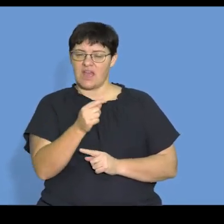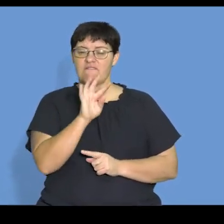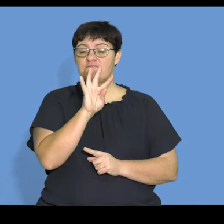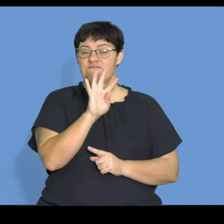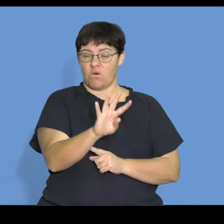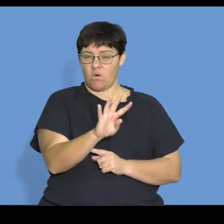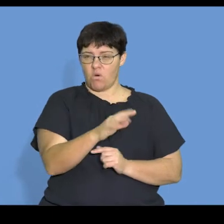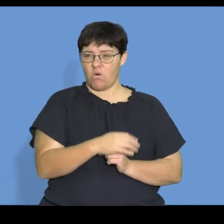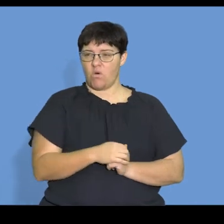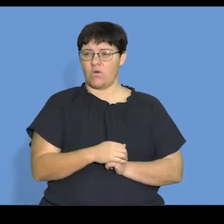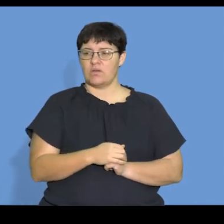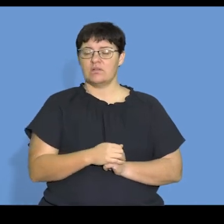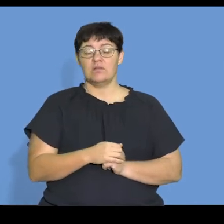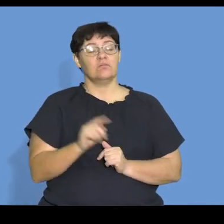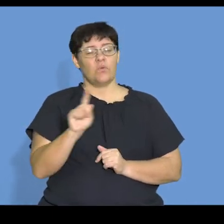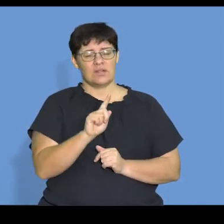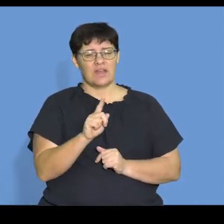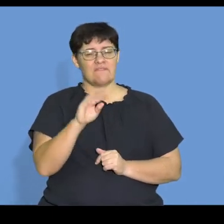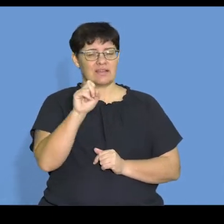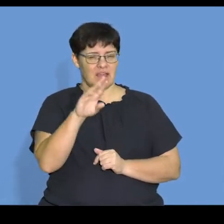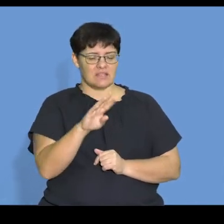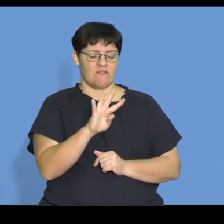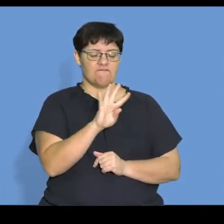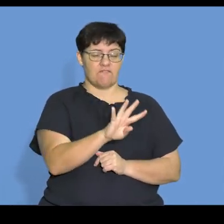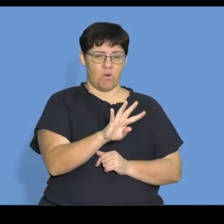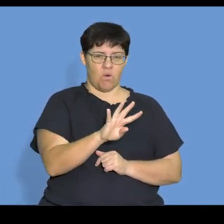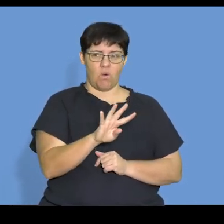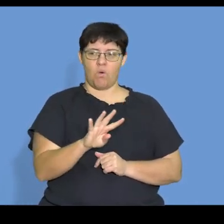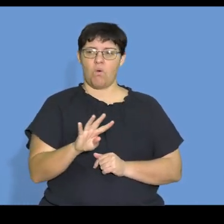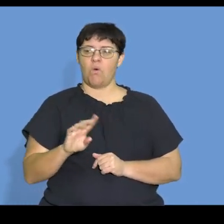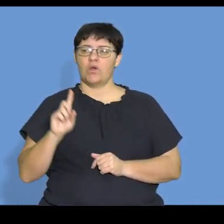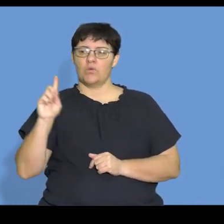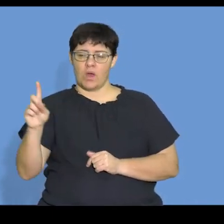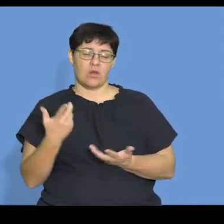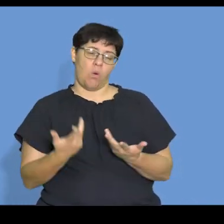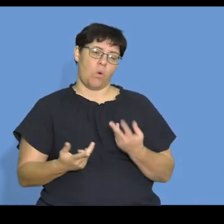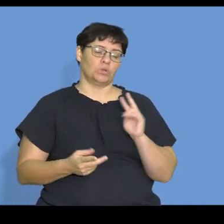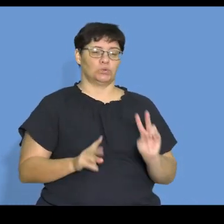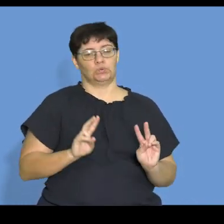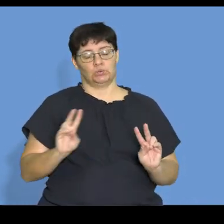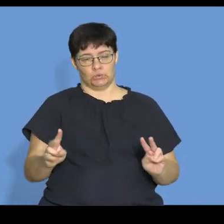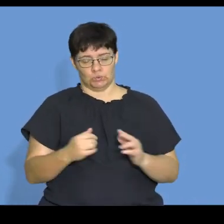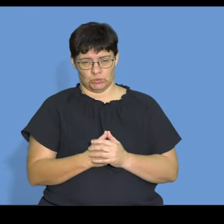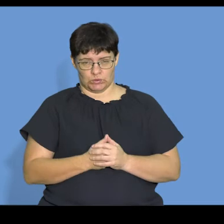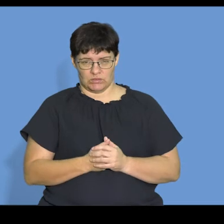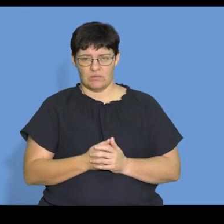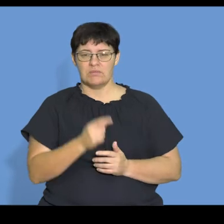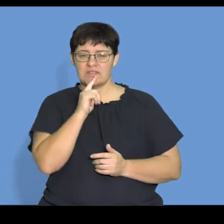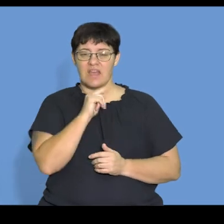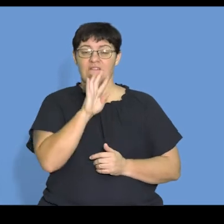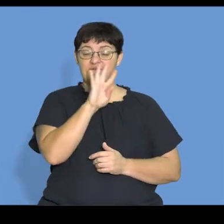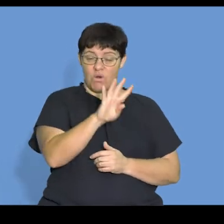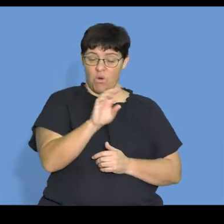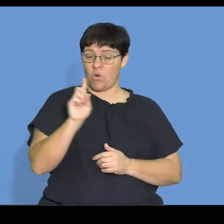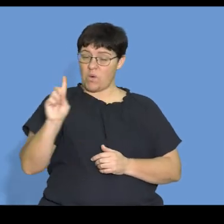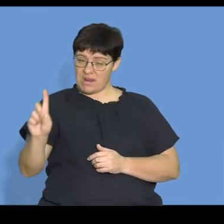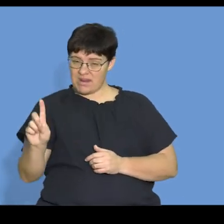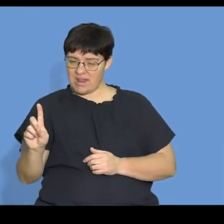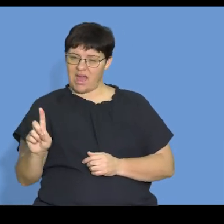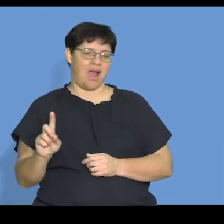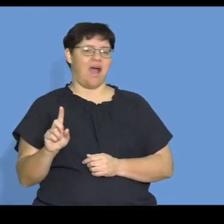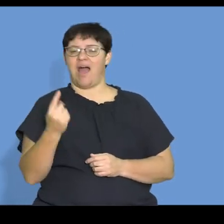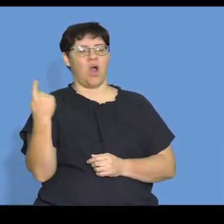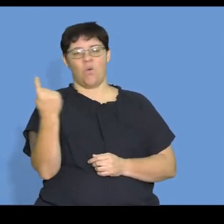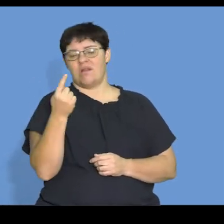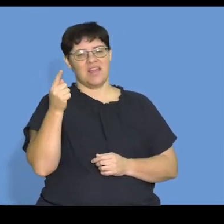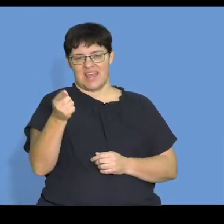and the factors of 4 is 4 and 1, 2 and 2. But you can already see 4 and 1 is the only one that